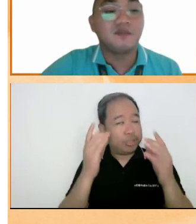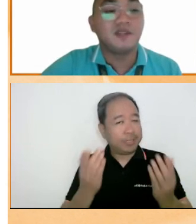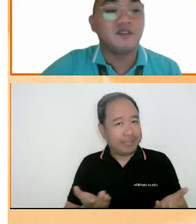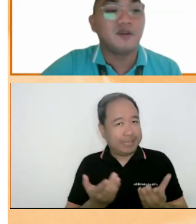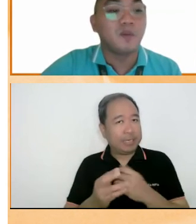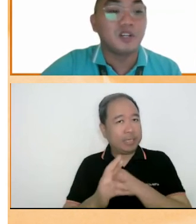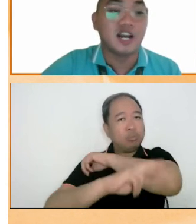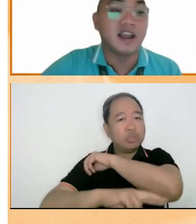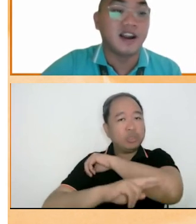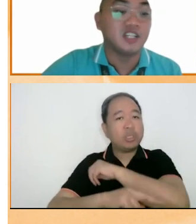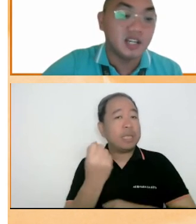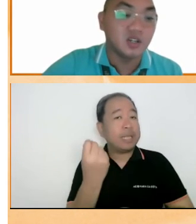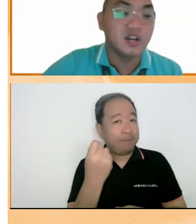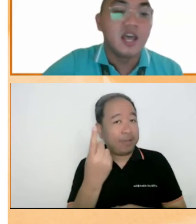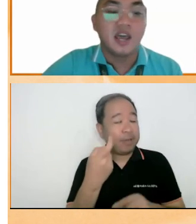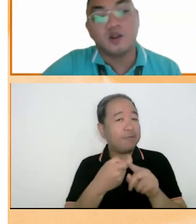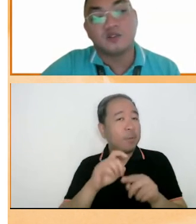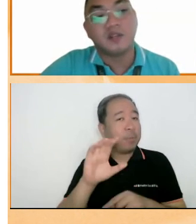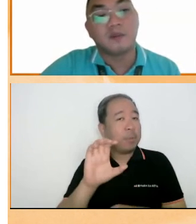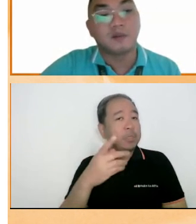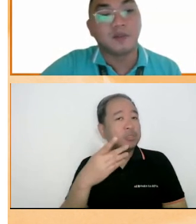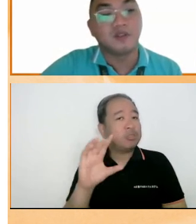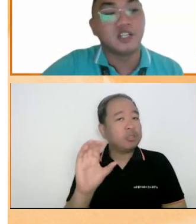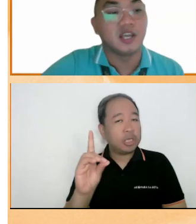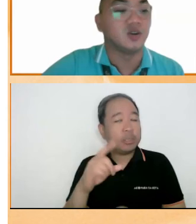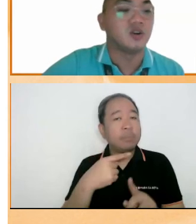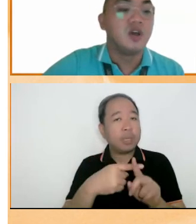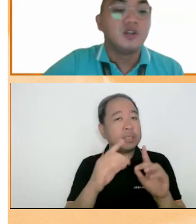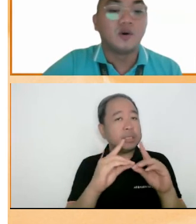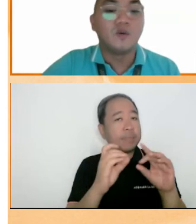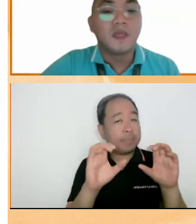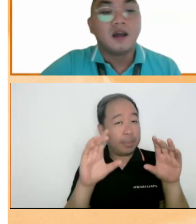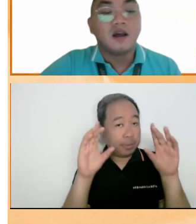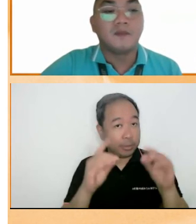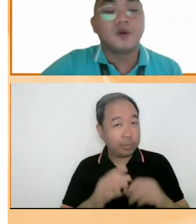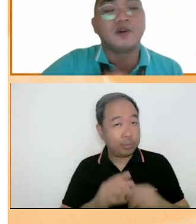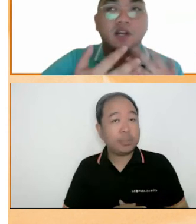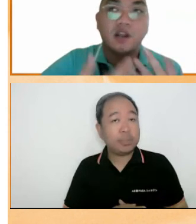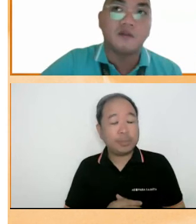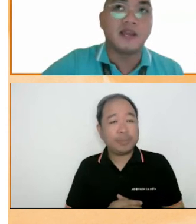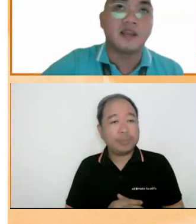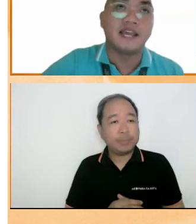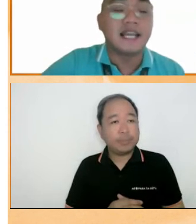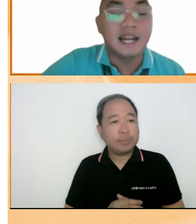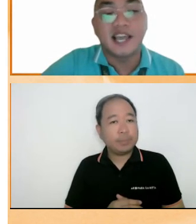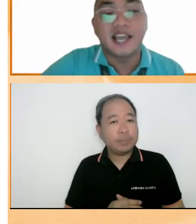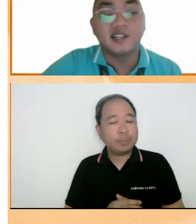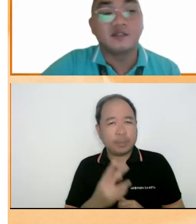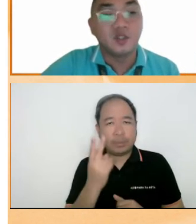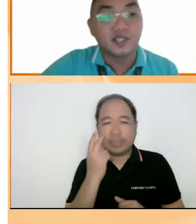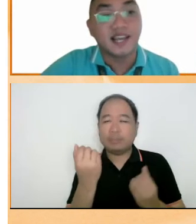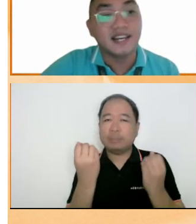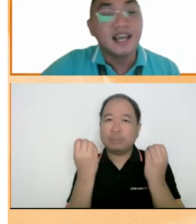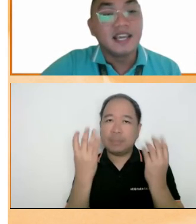is from the Commission on Higher Education and also from the Department of Education. So there was an alarming increase in the cases